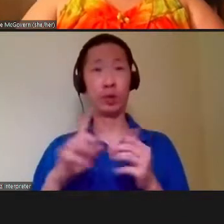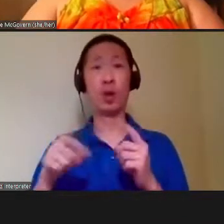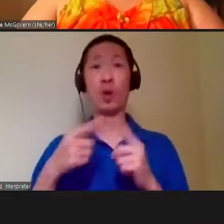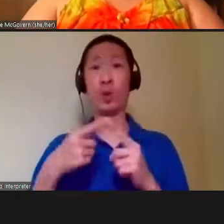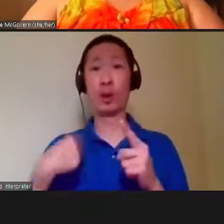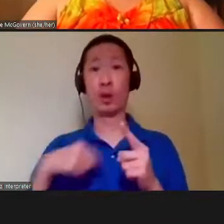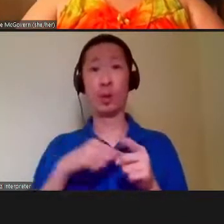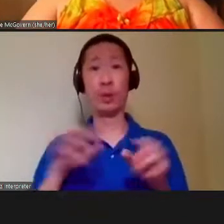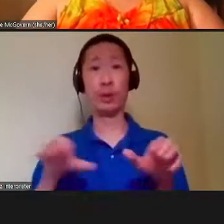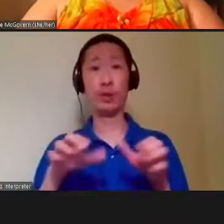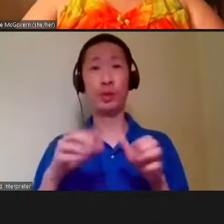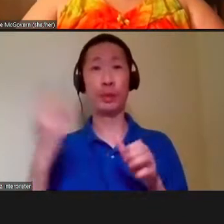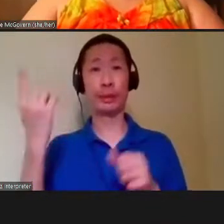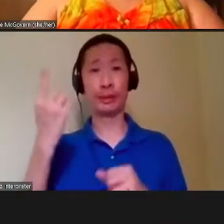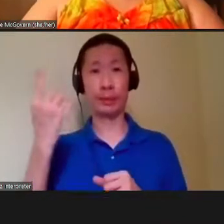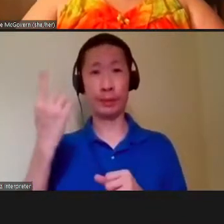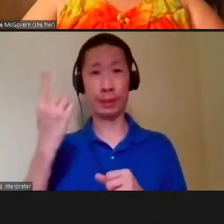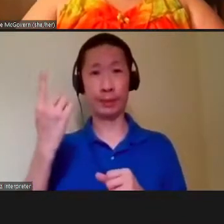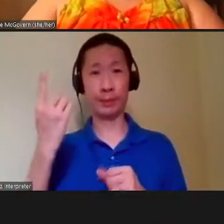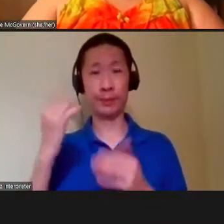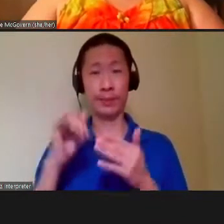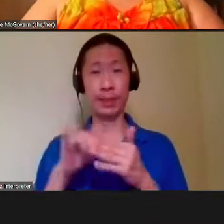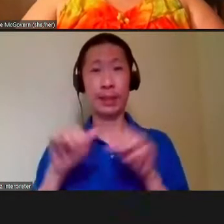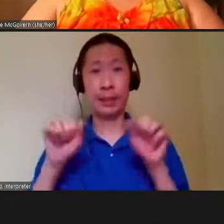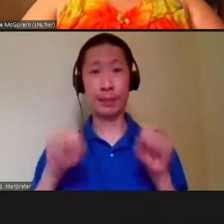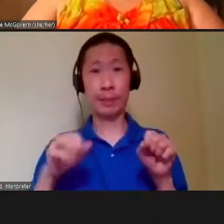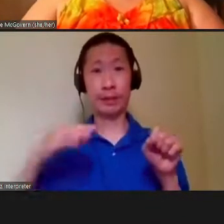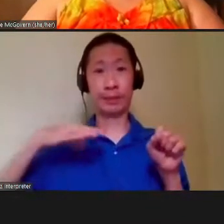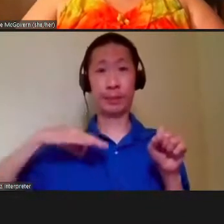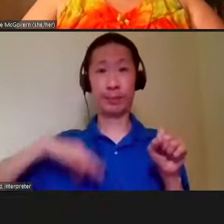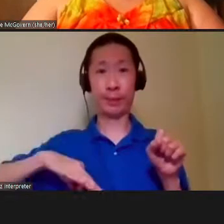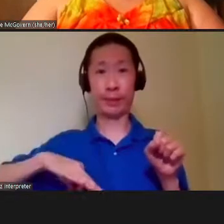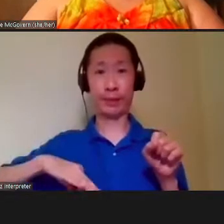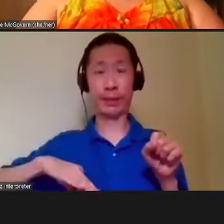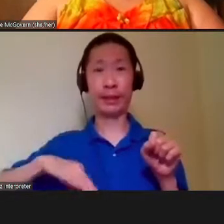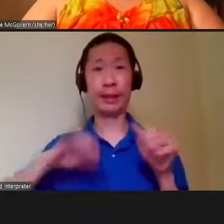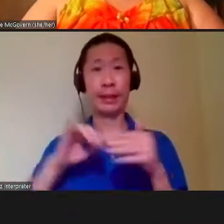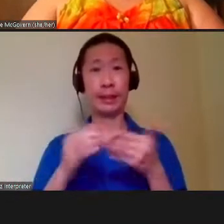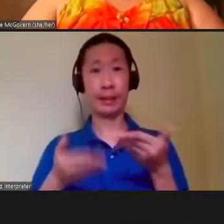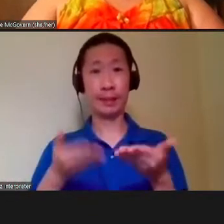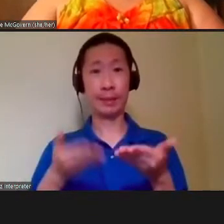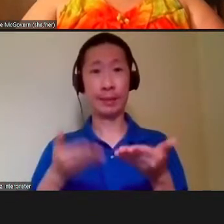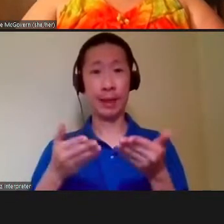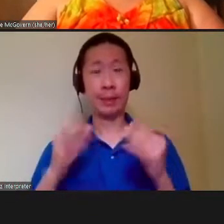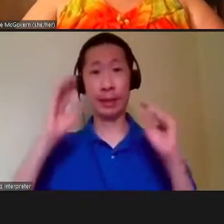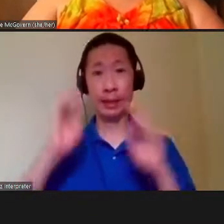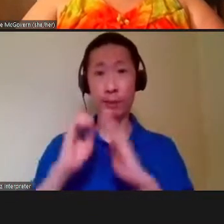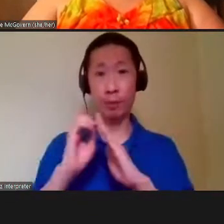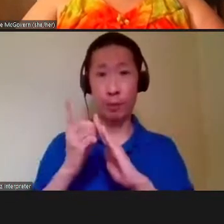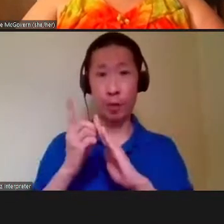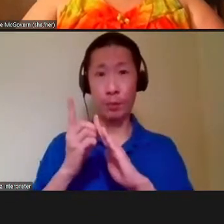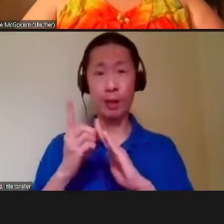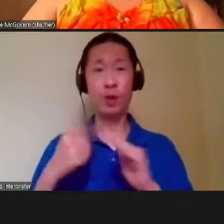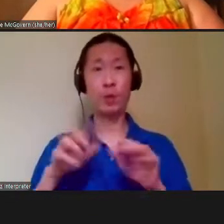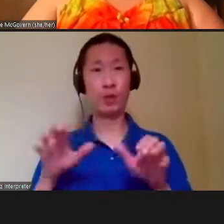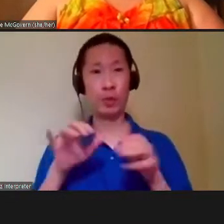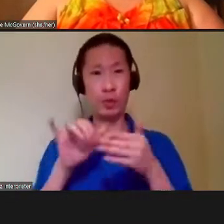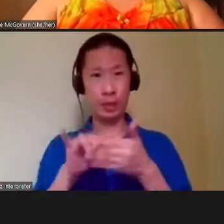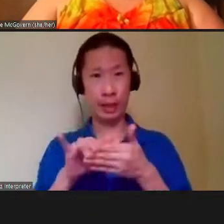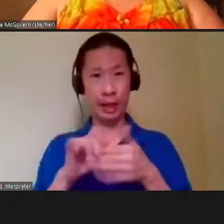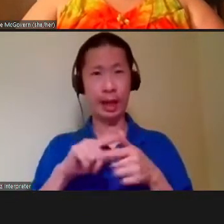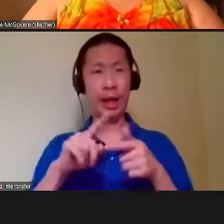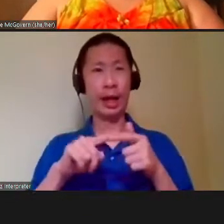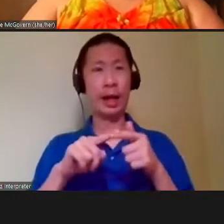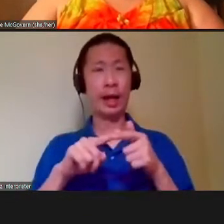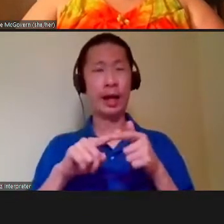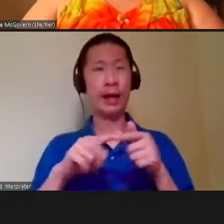are doing something that is potentially useful, that is maybe a teachable moment, we'll like go through that and then we'll pop out